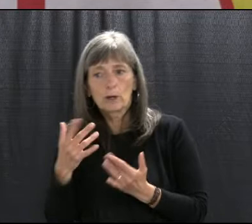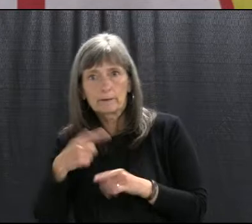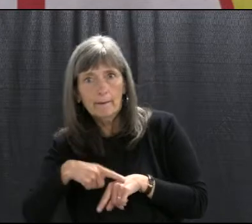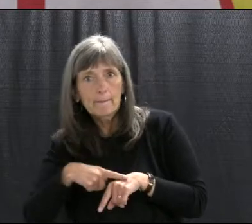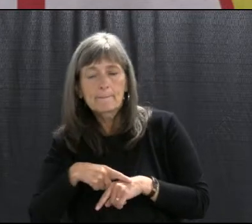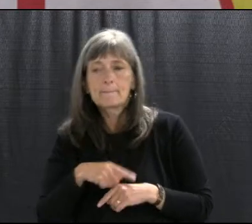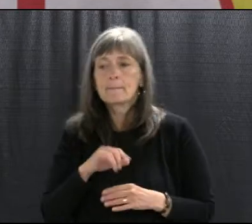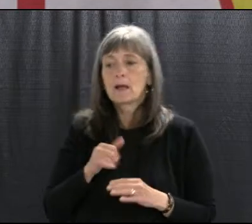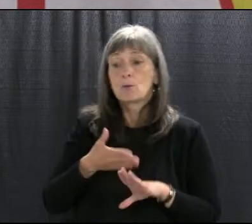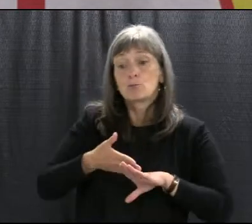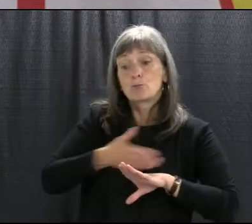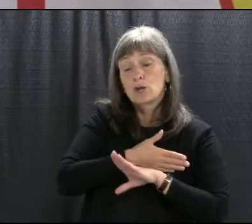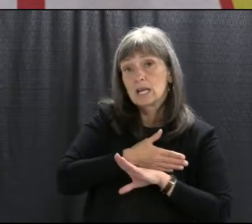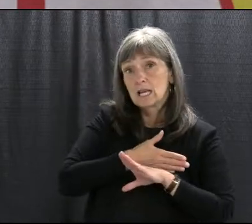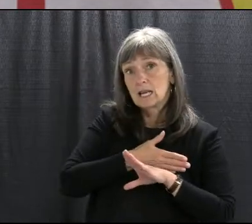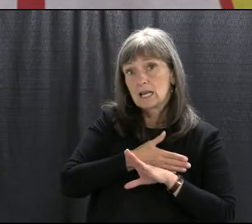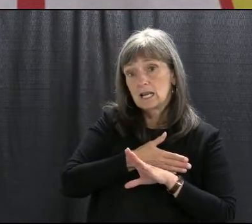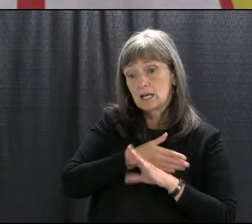pre-admission clinics,